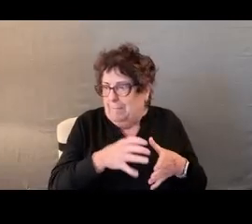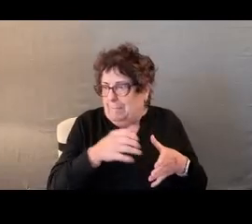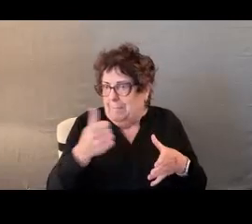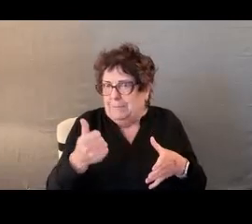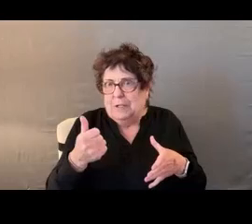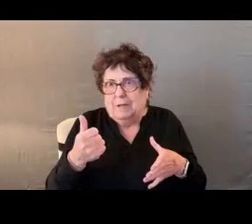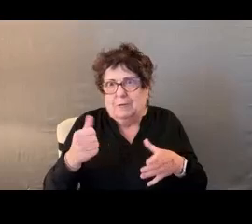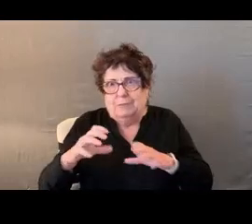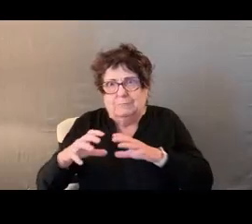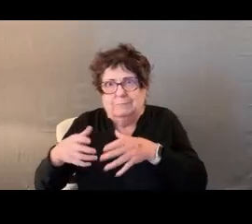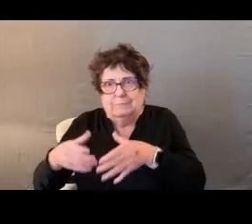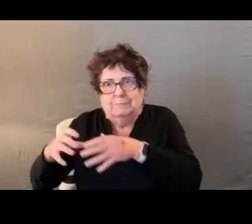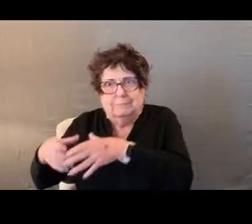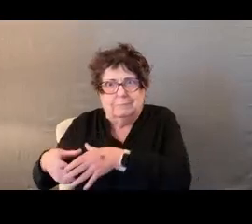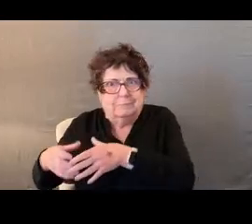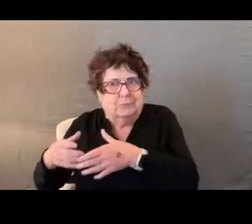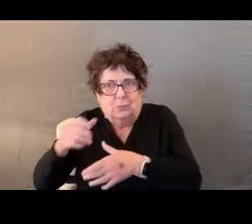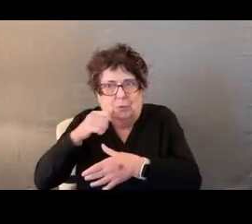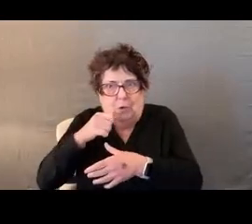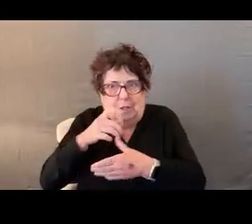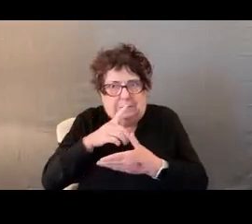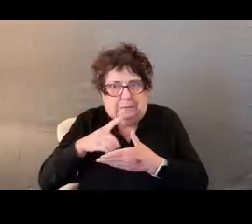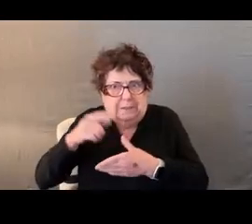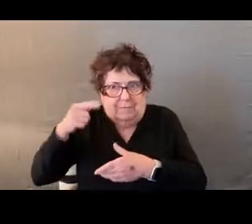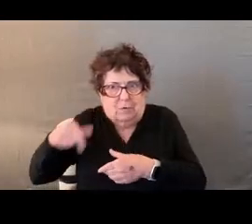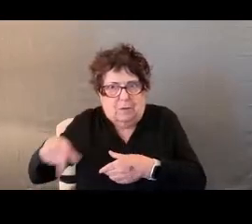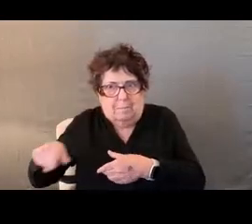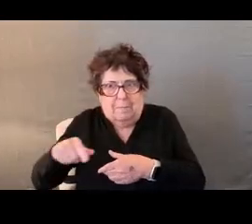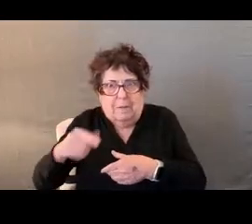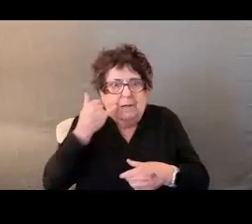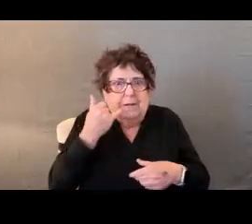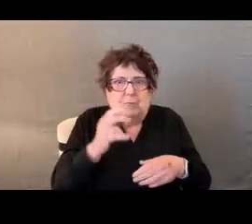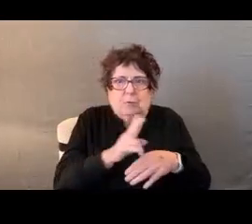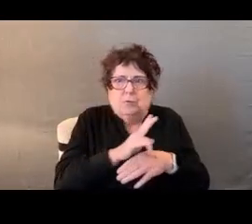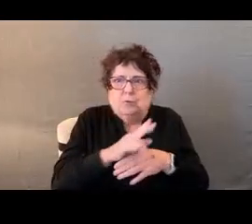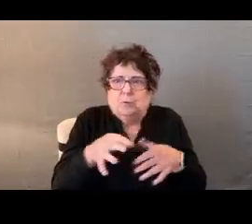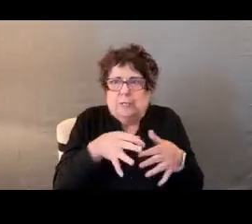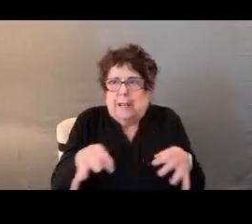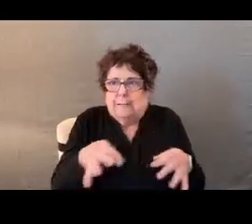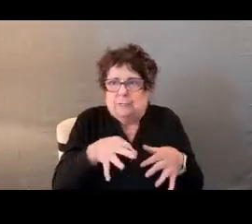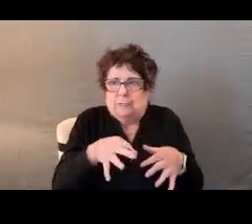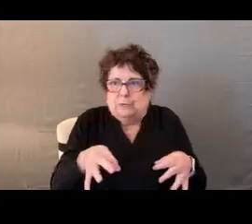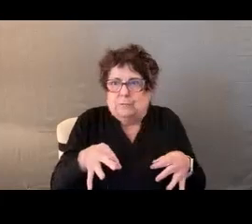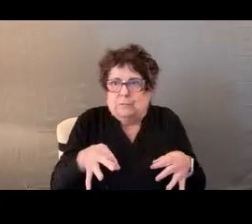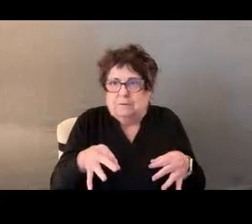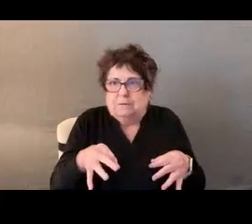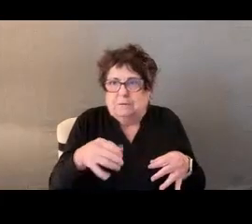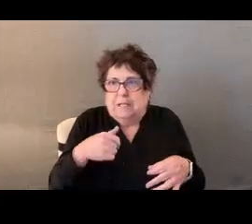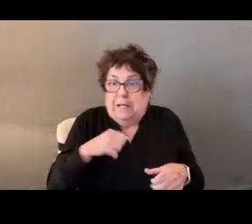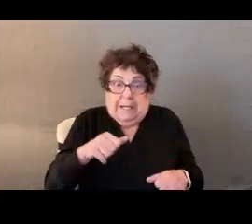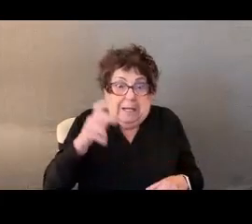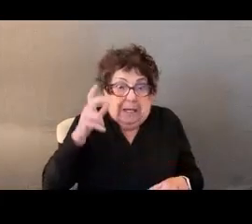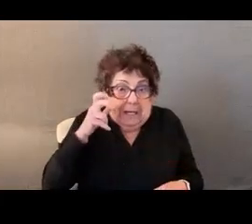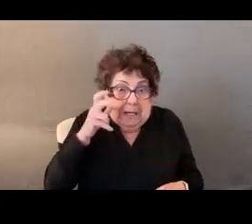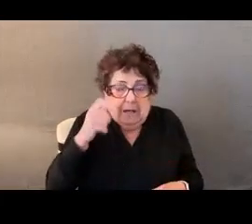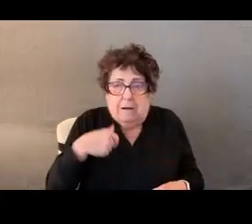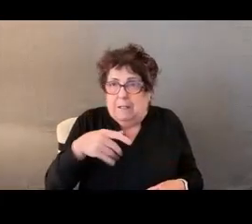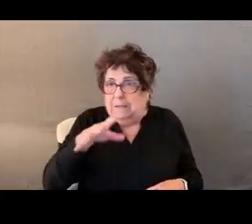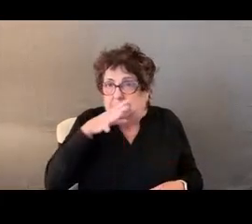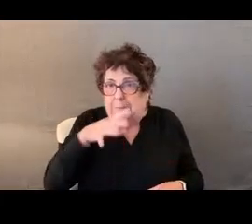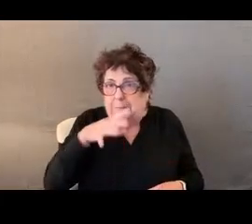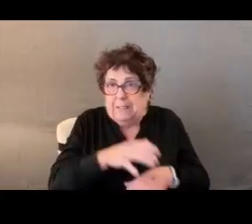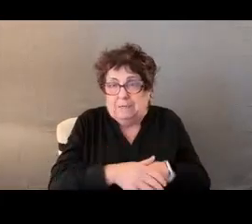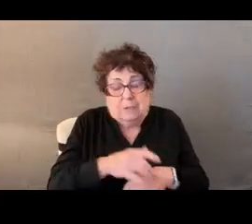necessarily designing for. So if we're using captions, right? I speak English. I appreciate captions almost